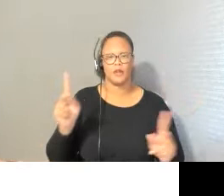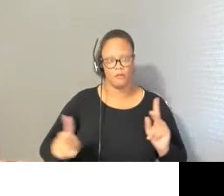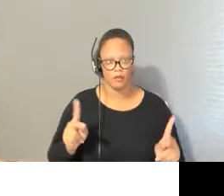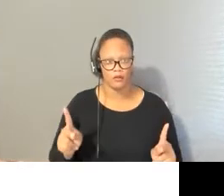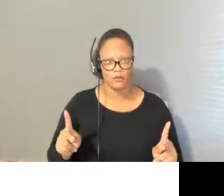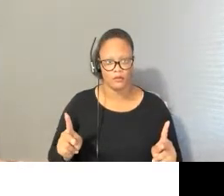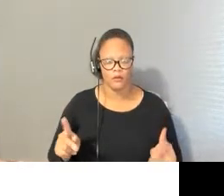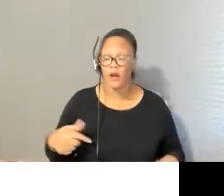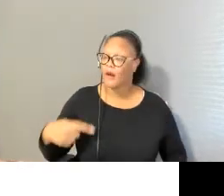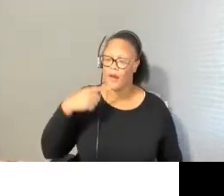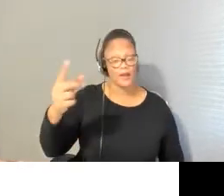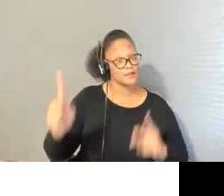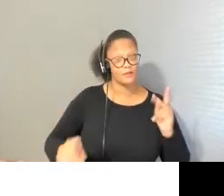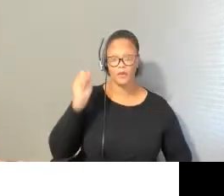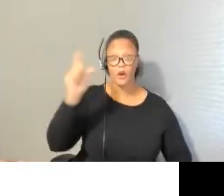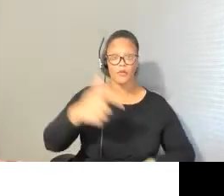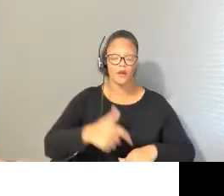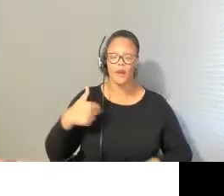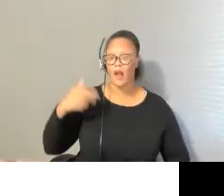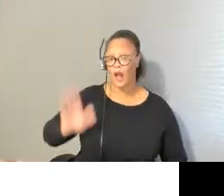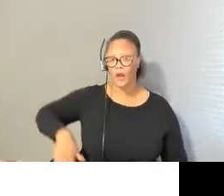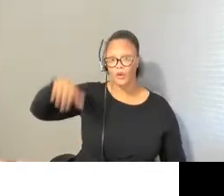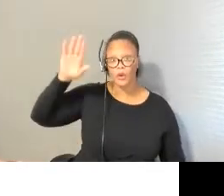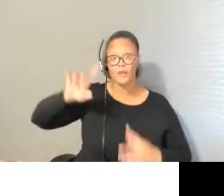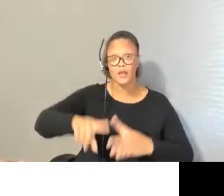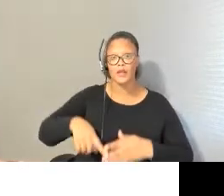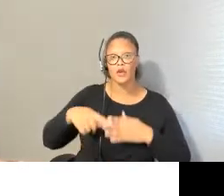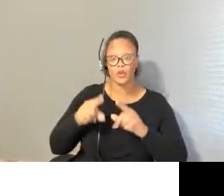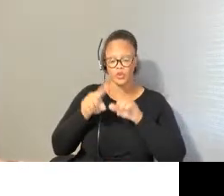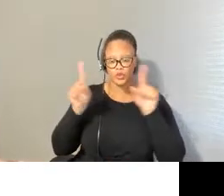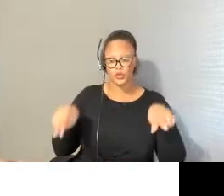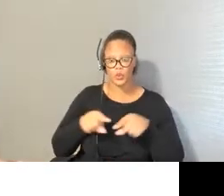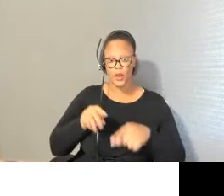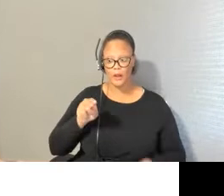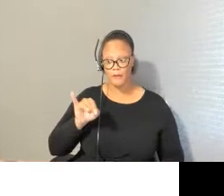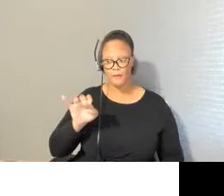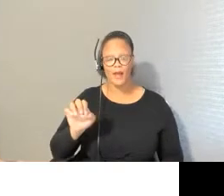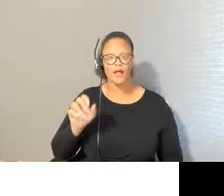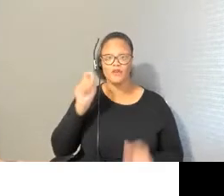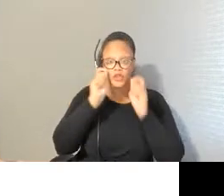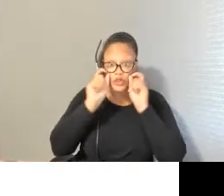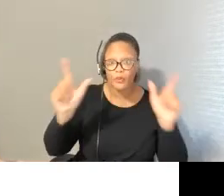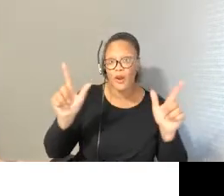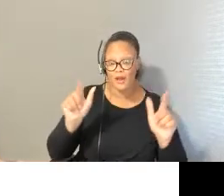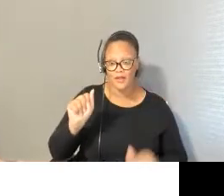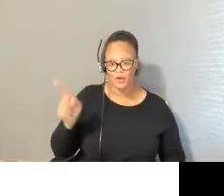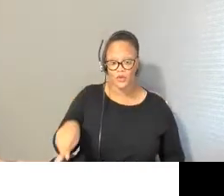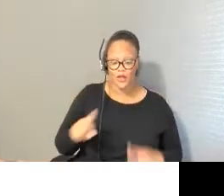I tell people all the time, I grew up in the original square mile of Surprise, Arizona, the original square mile.